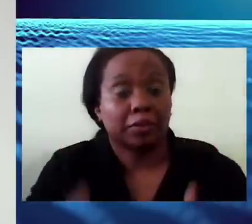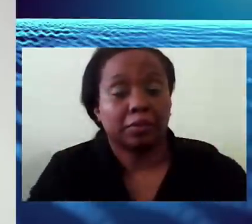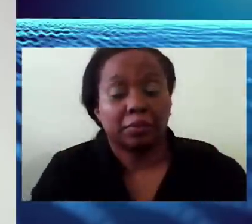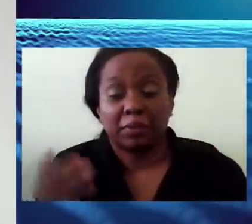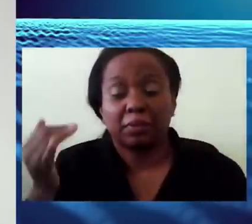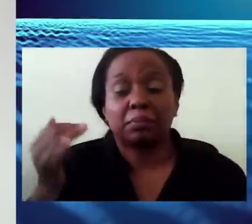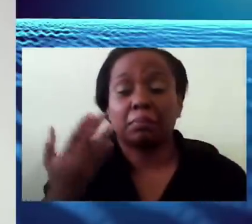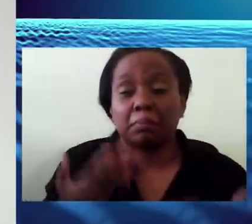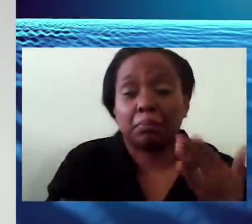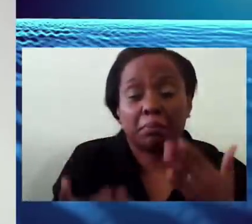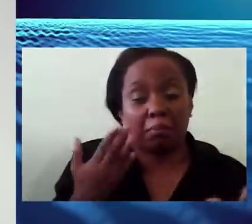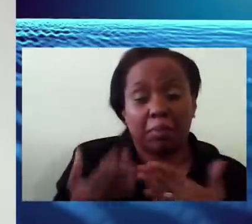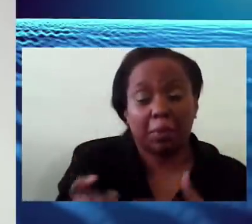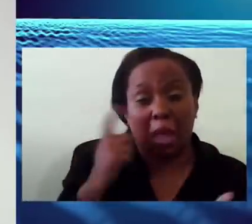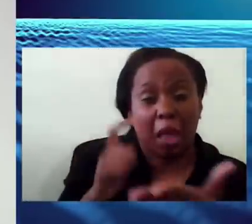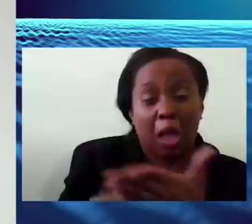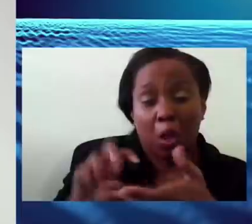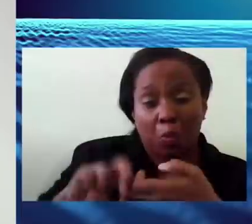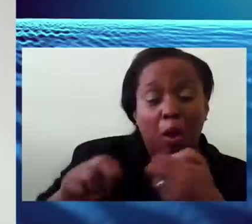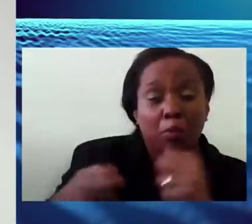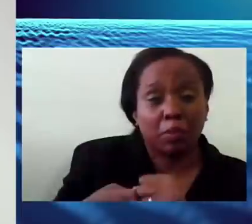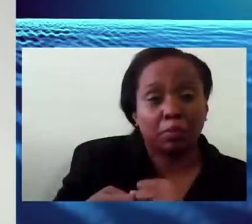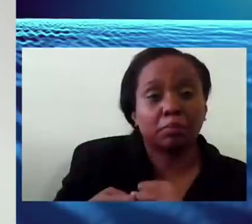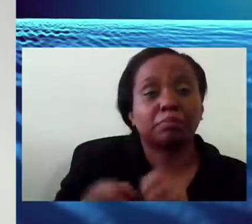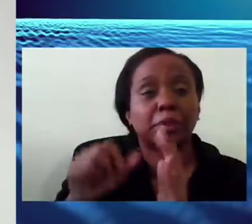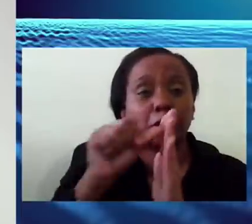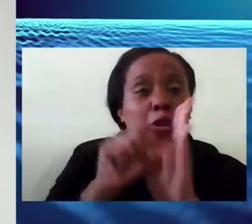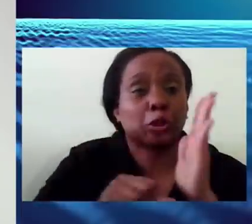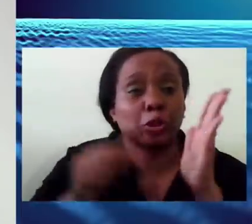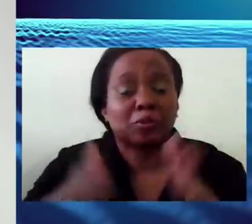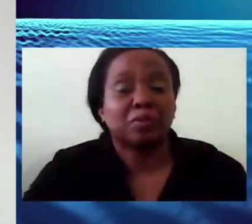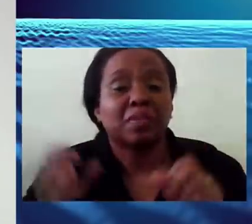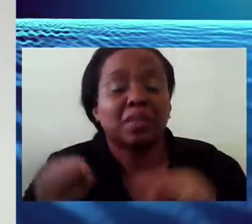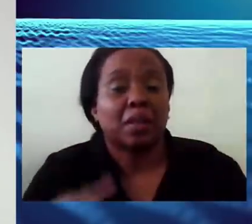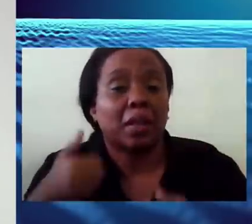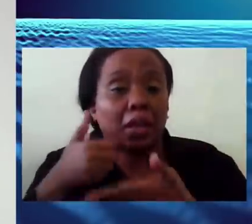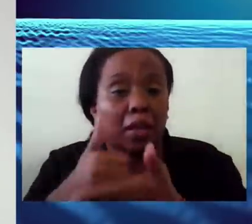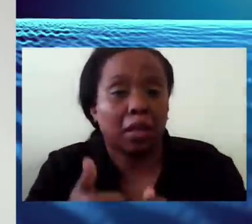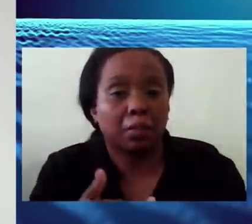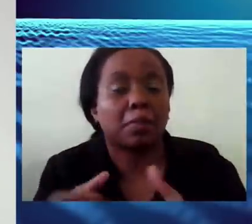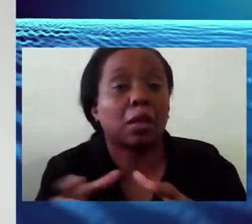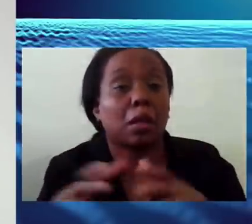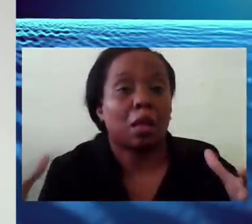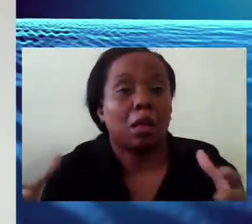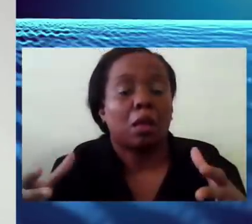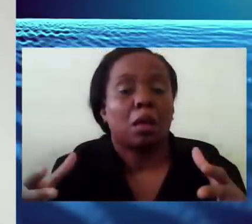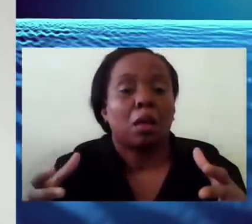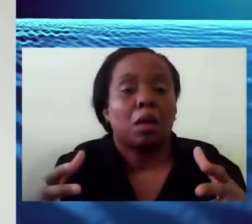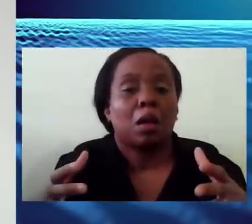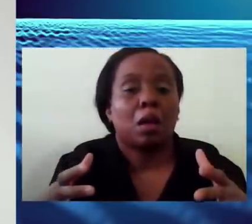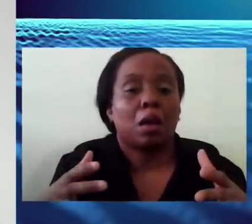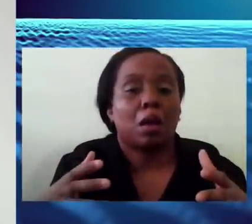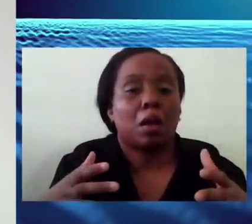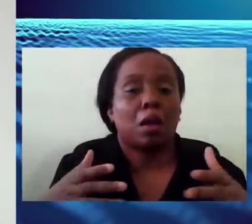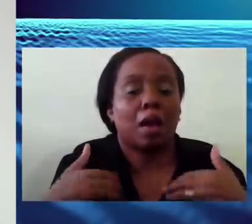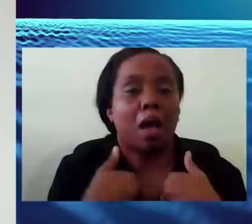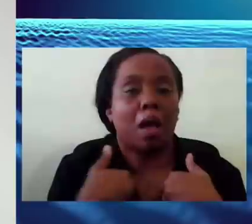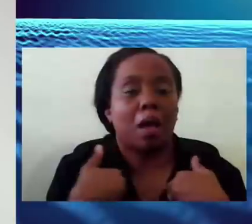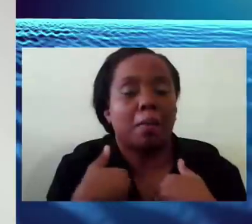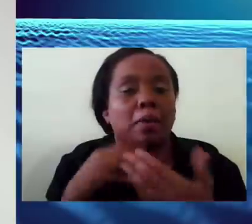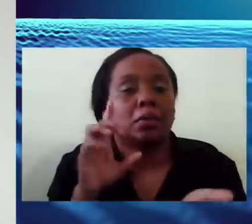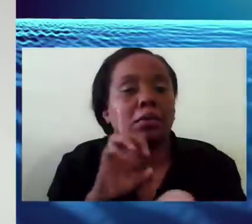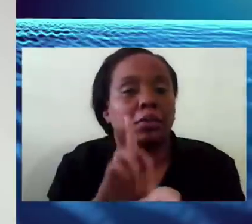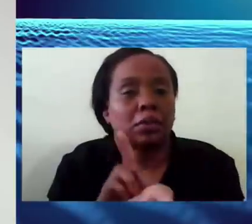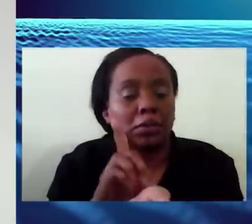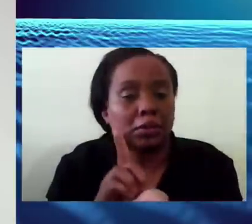be developing. We do have a number of veterinarians who cater to livestock, and we